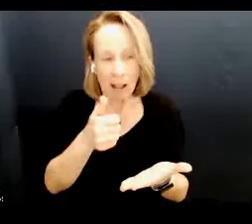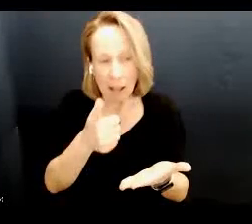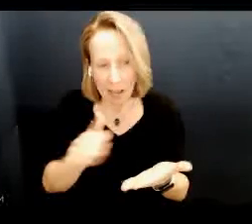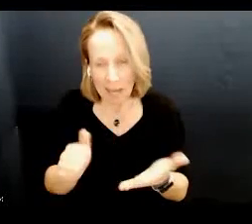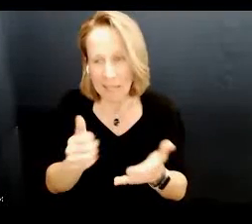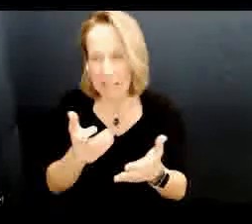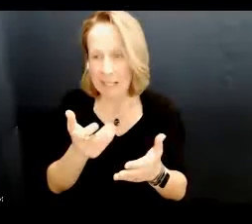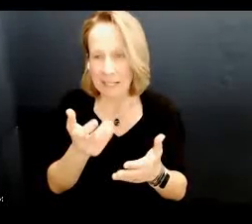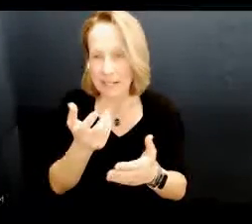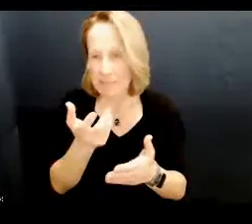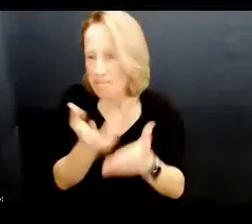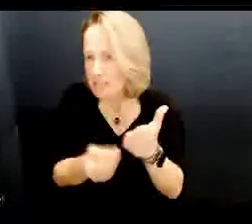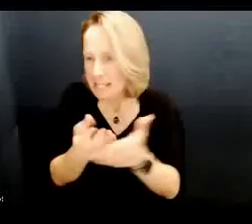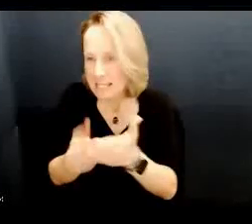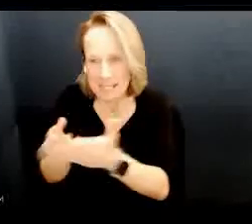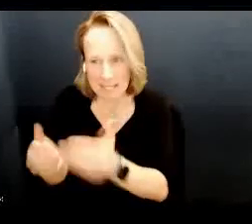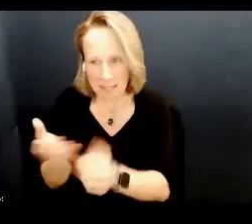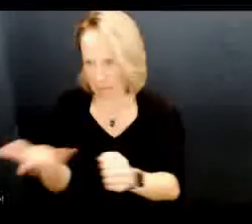right?